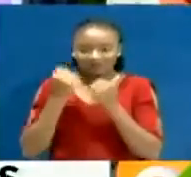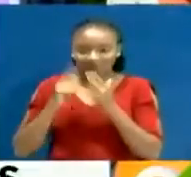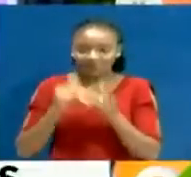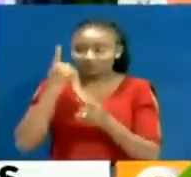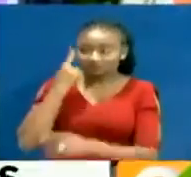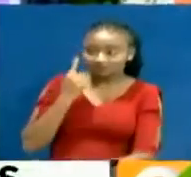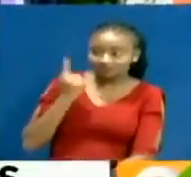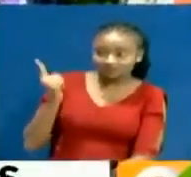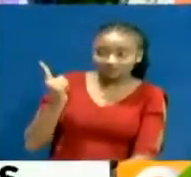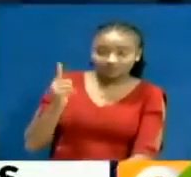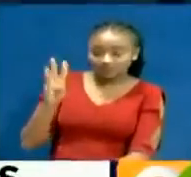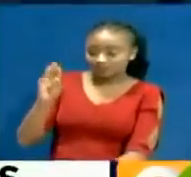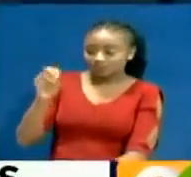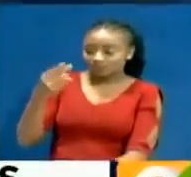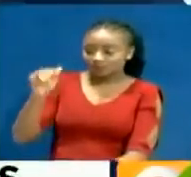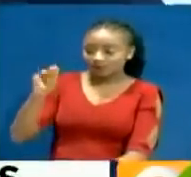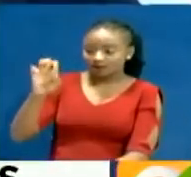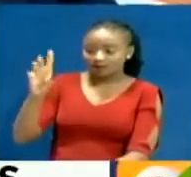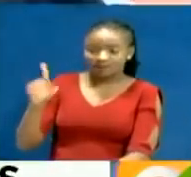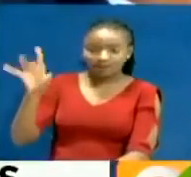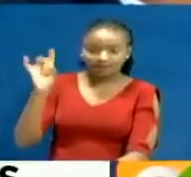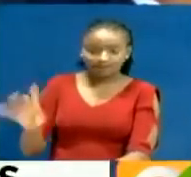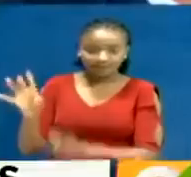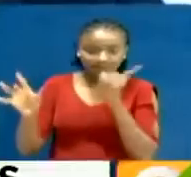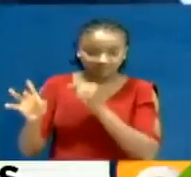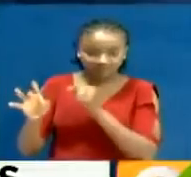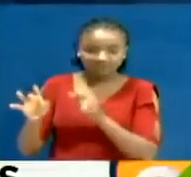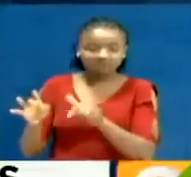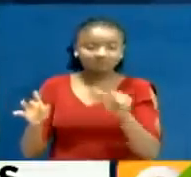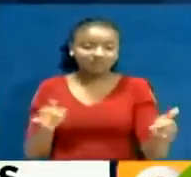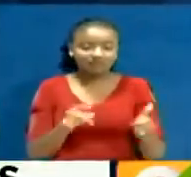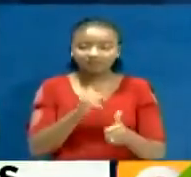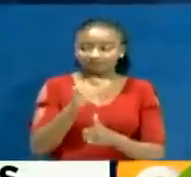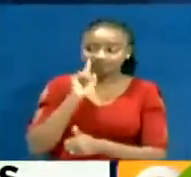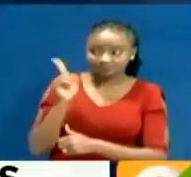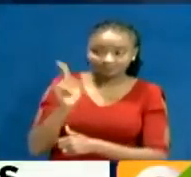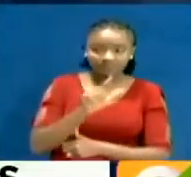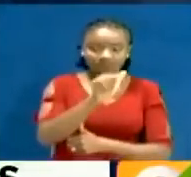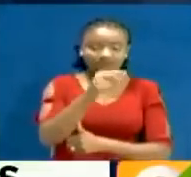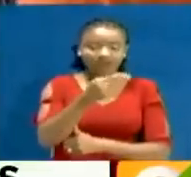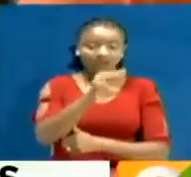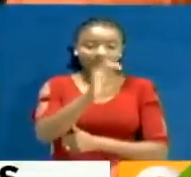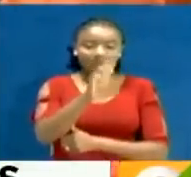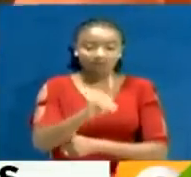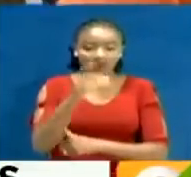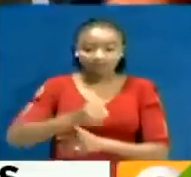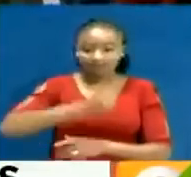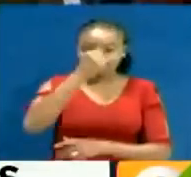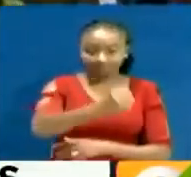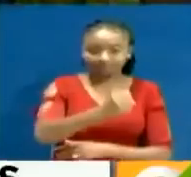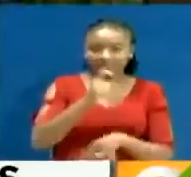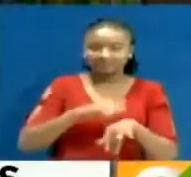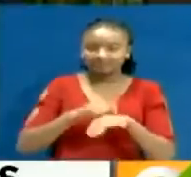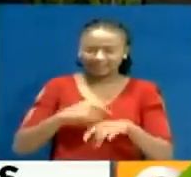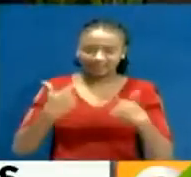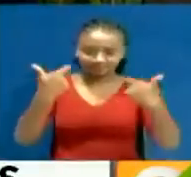of Governor Mohamed Mahmoud and the installation of his deputy Ahmed Mukhtar as the new county boss. At a press